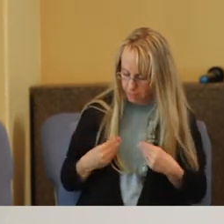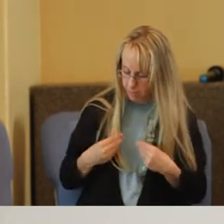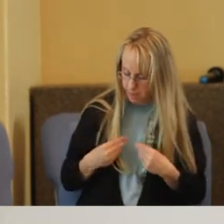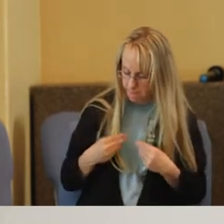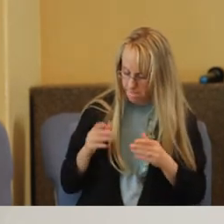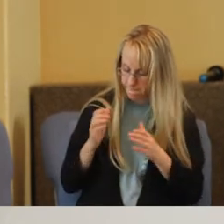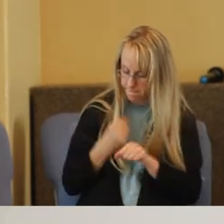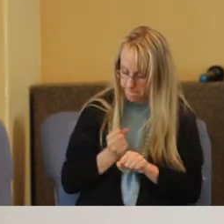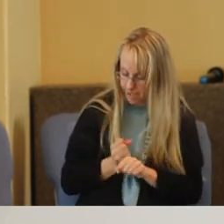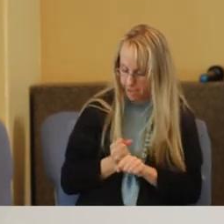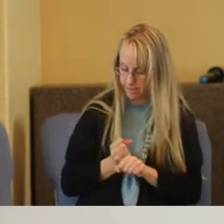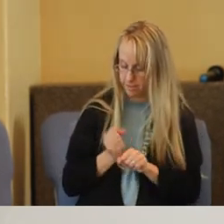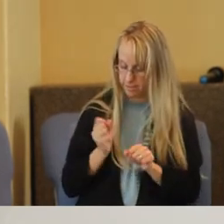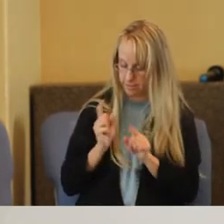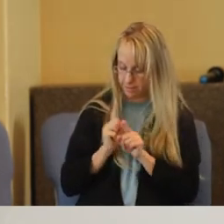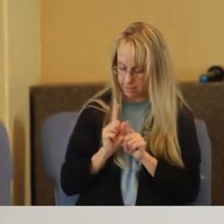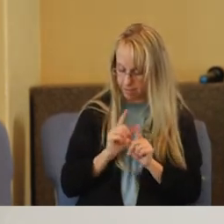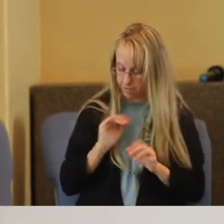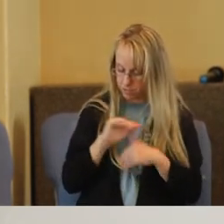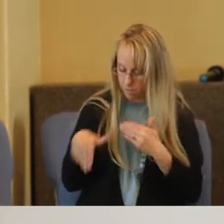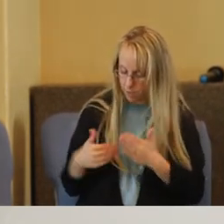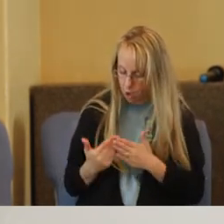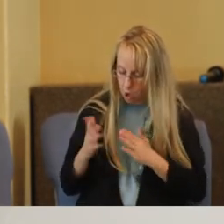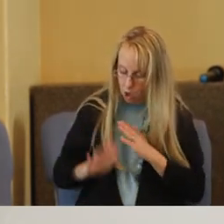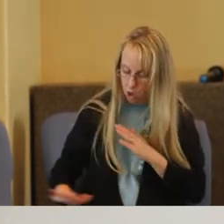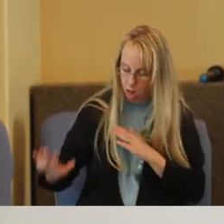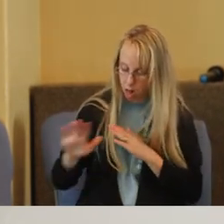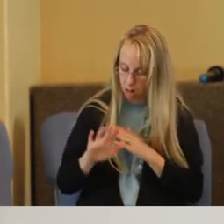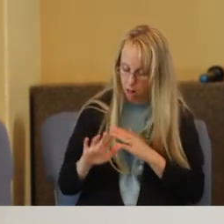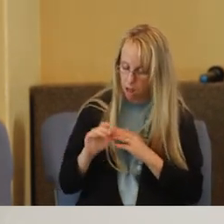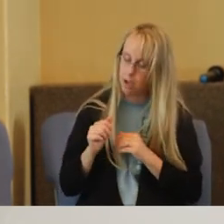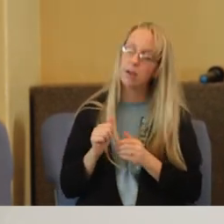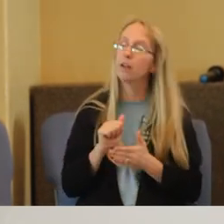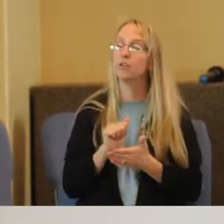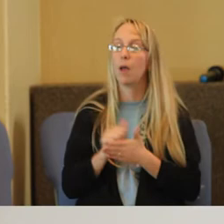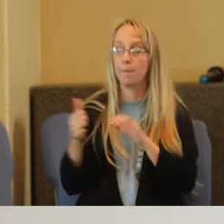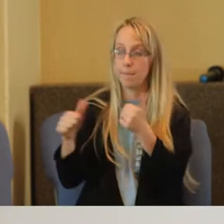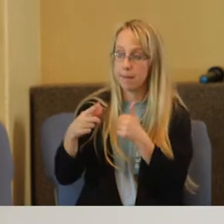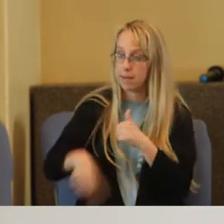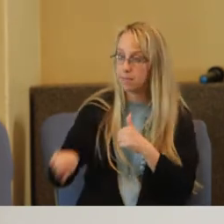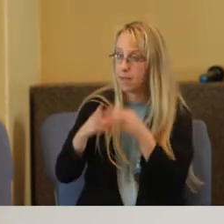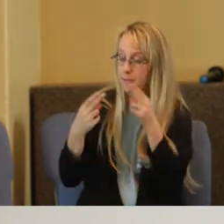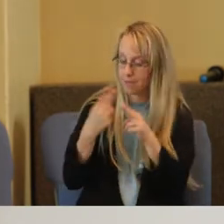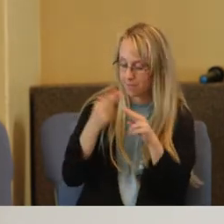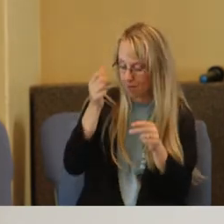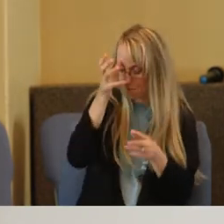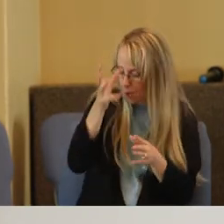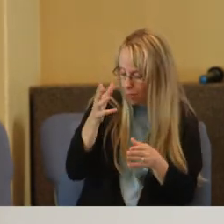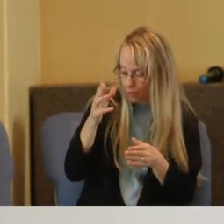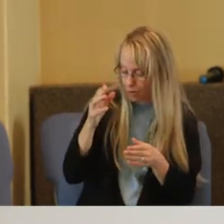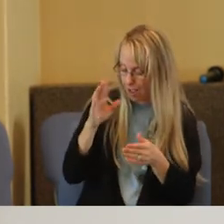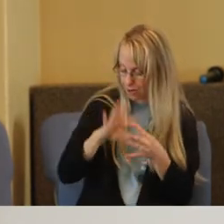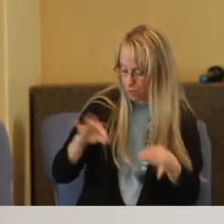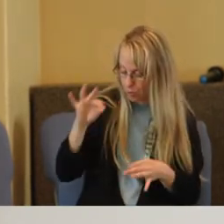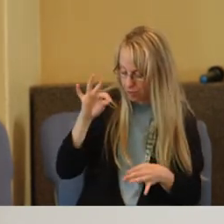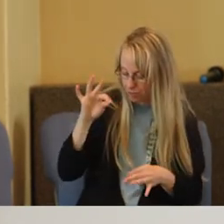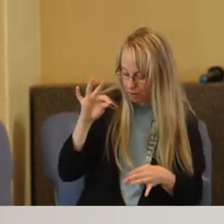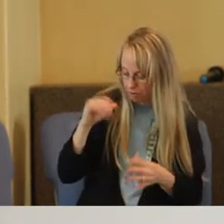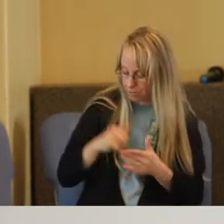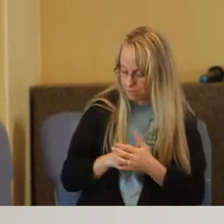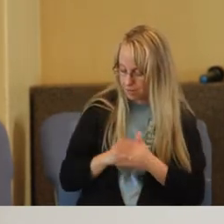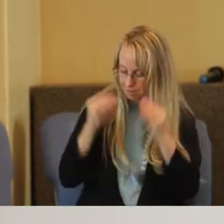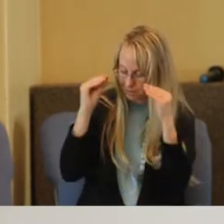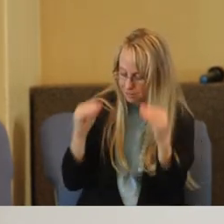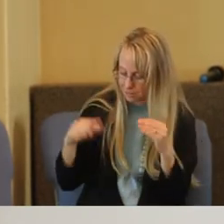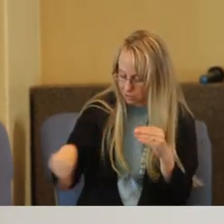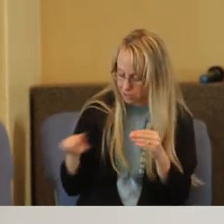of all nations, baptizing them in the name of the Father and of the Son and of the Holy Spirit, teaching them to observe all that I have